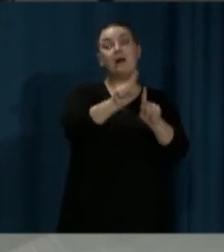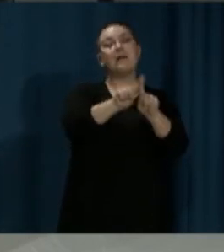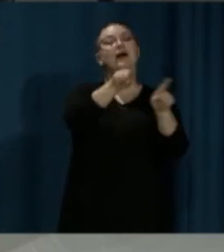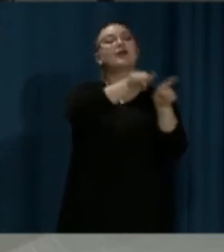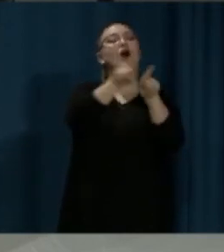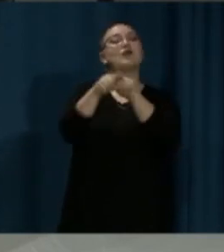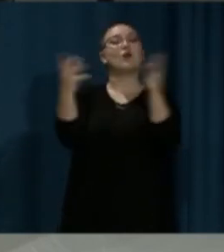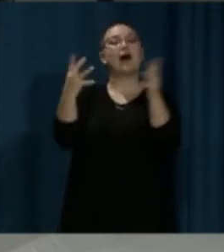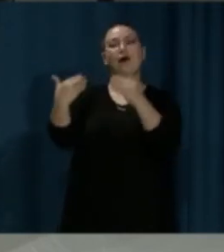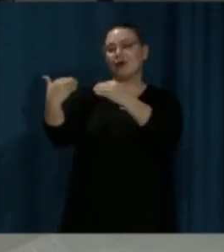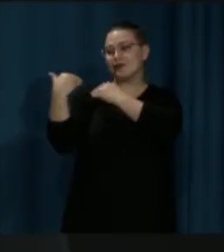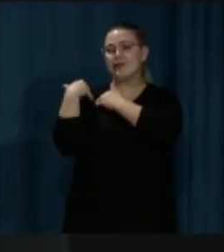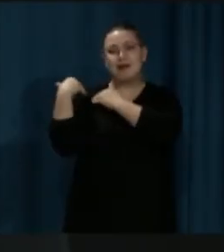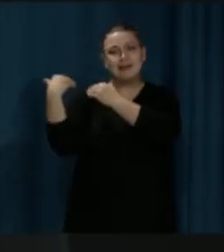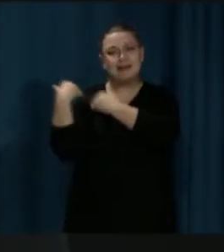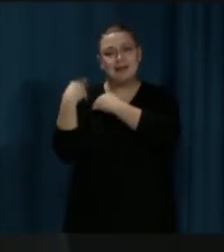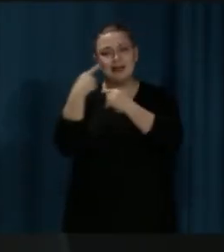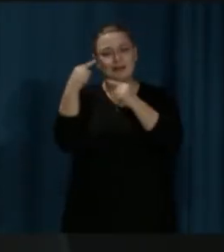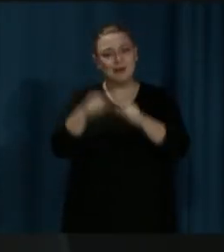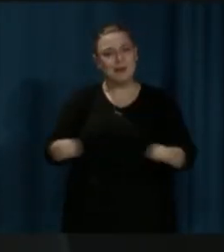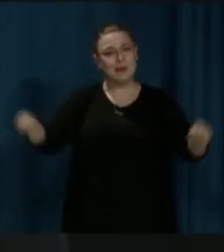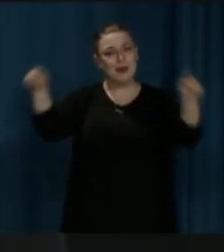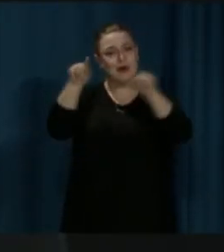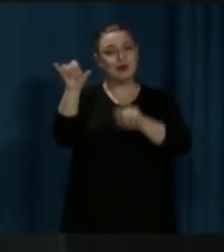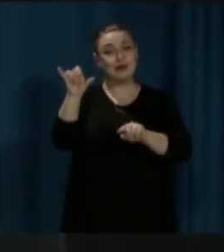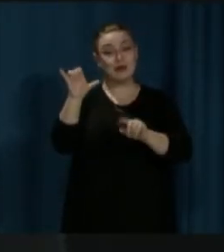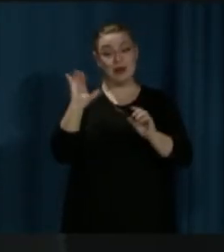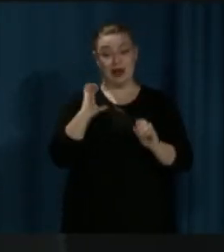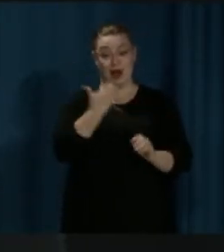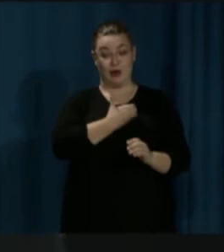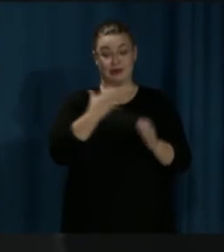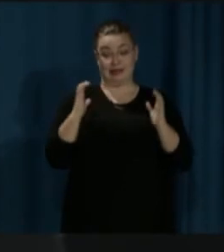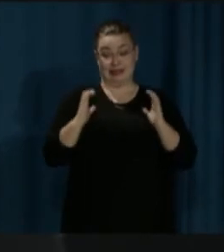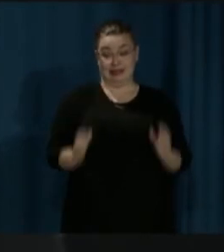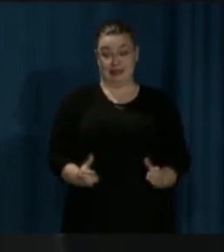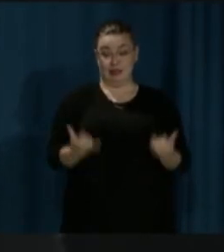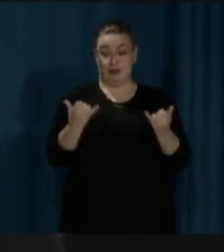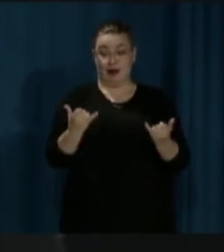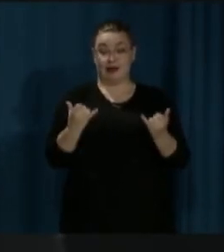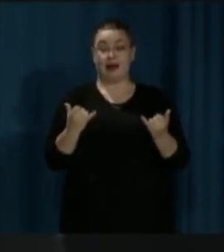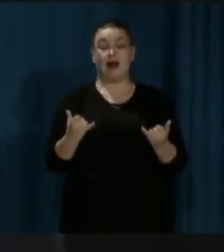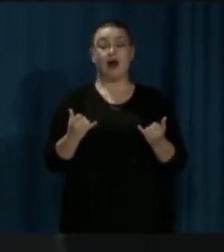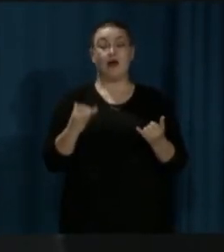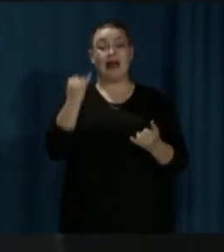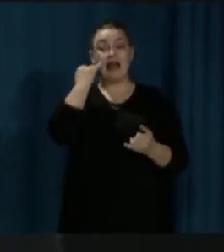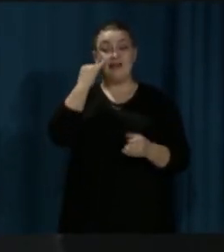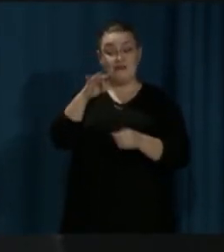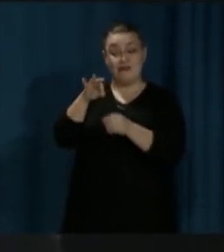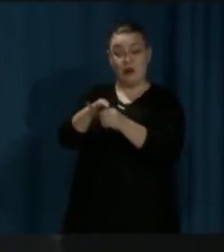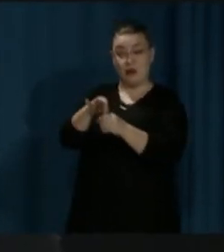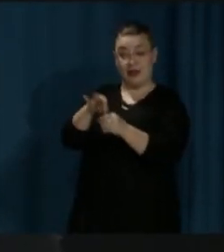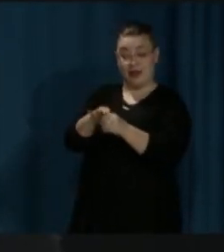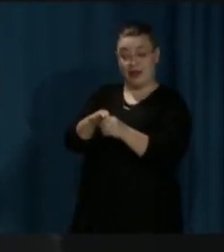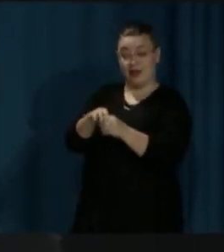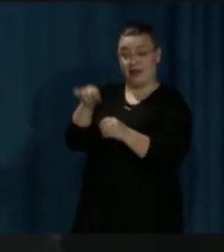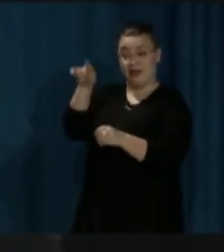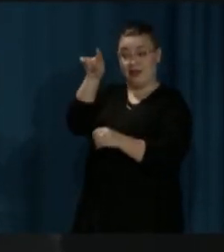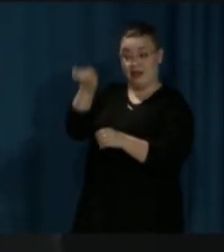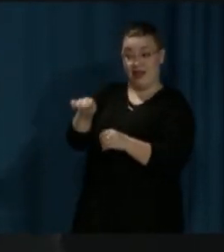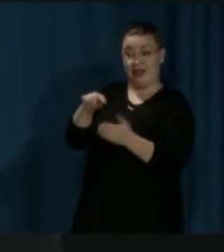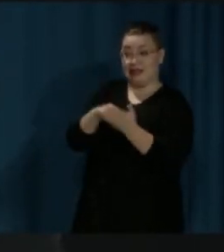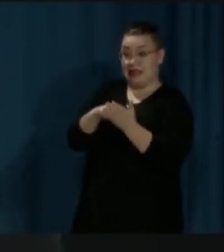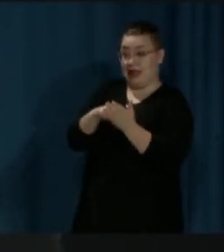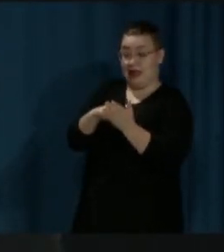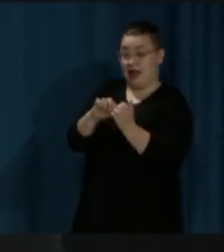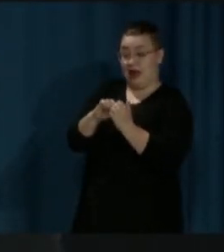duty. As citizens, our choices at the ballot box is really the primary way